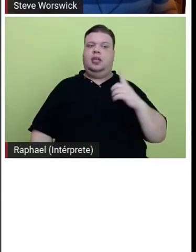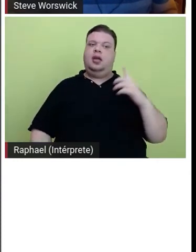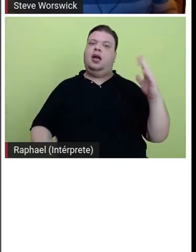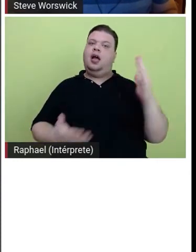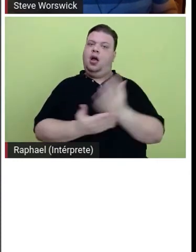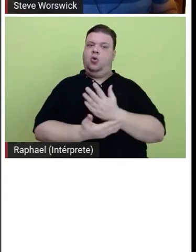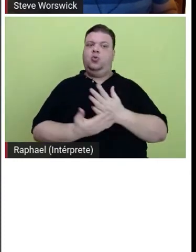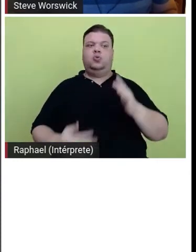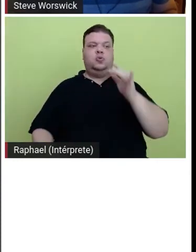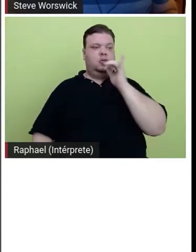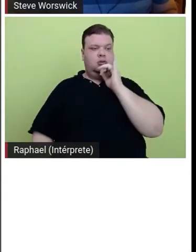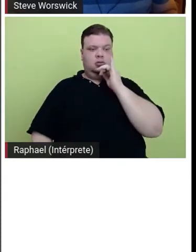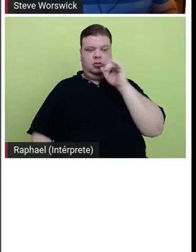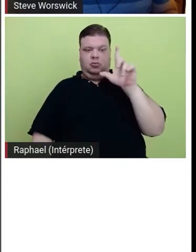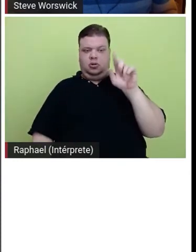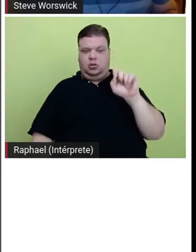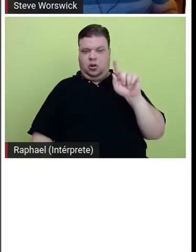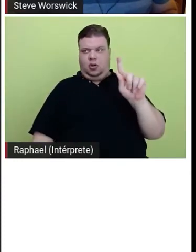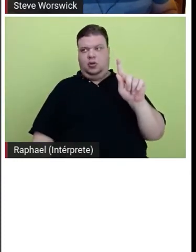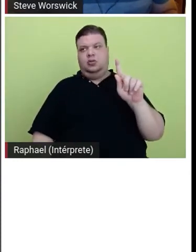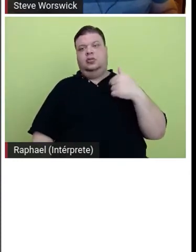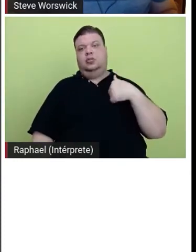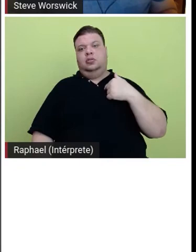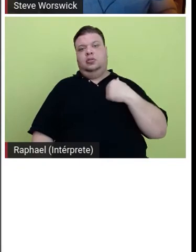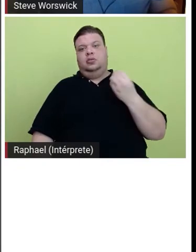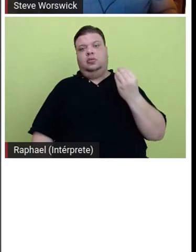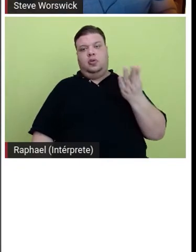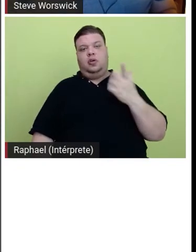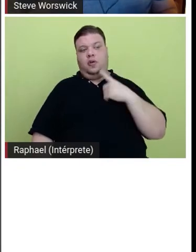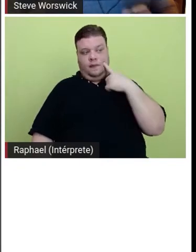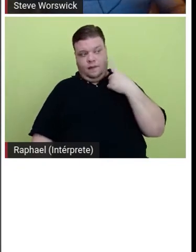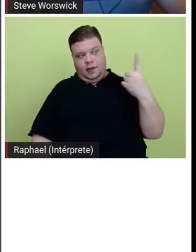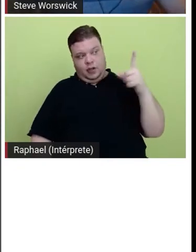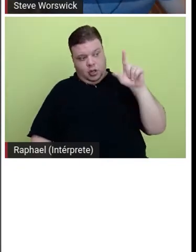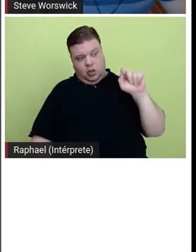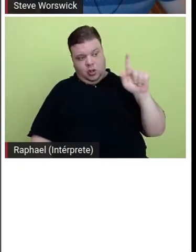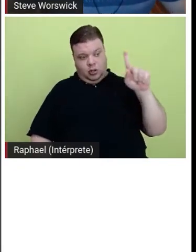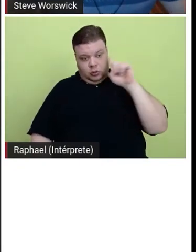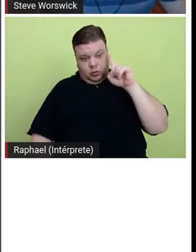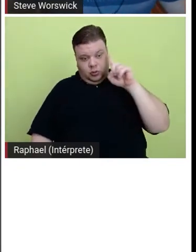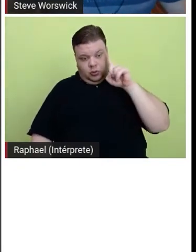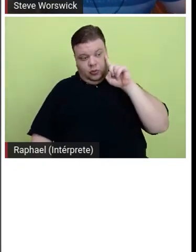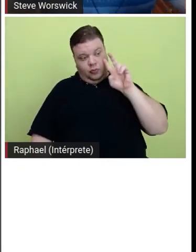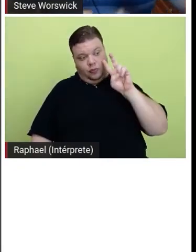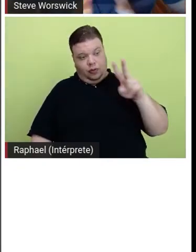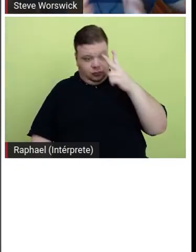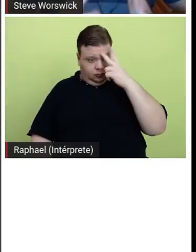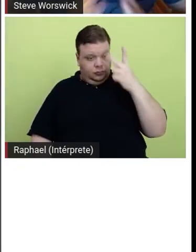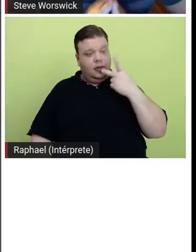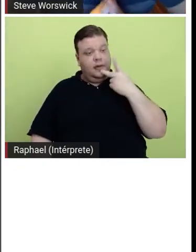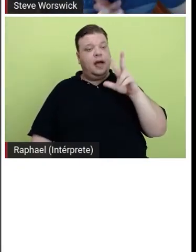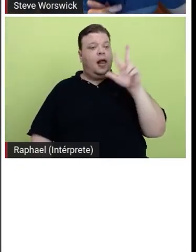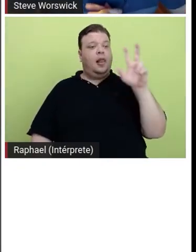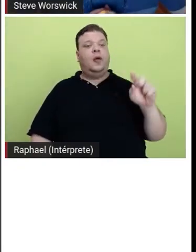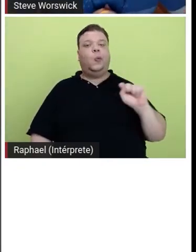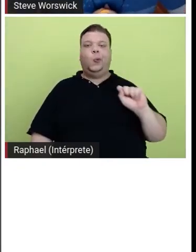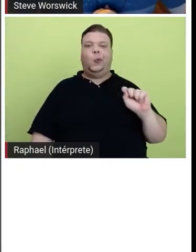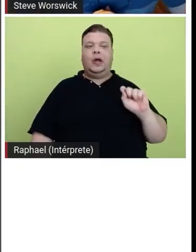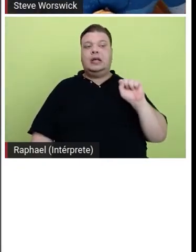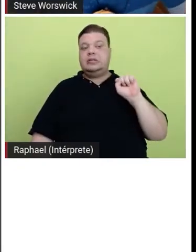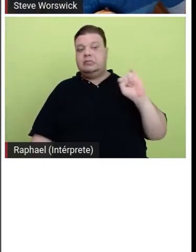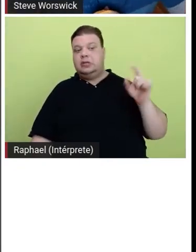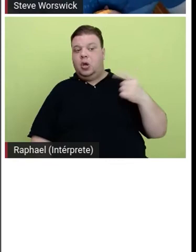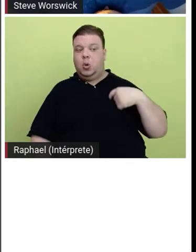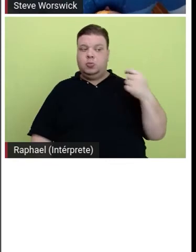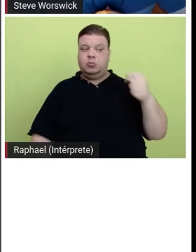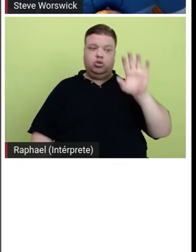no way I can possibly do all this by myself. So I have to try and limit what I look through.